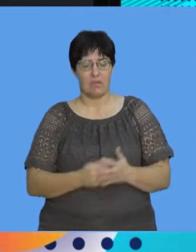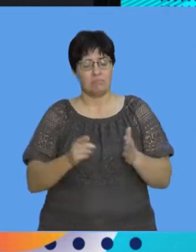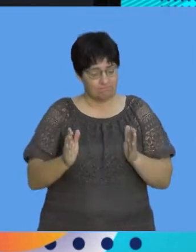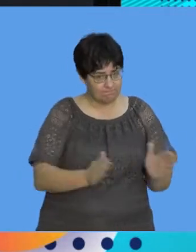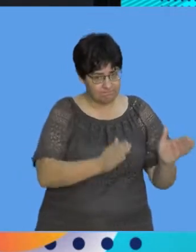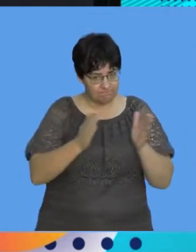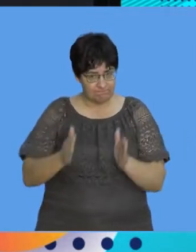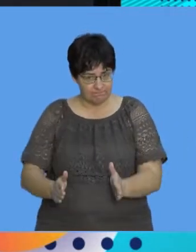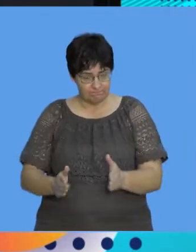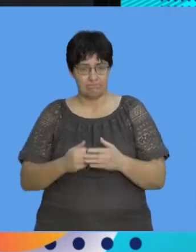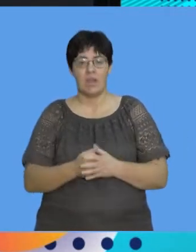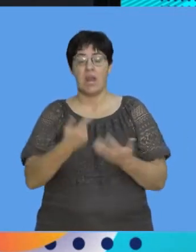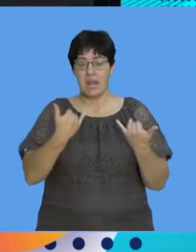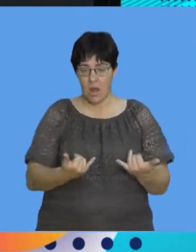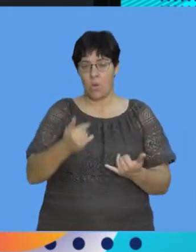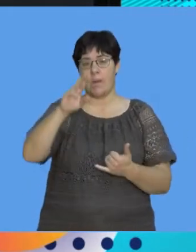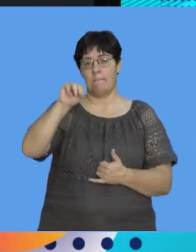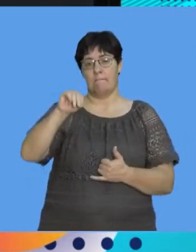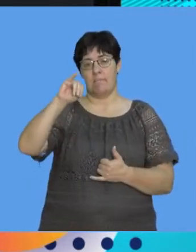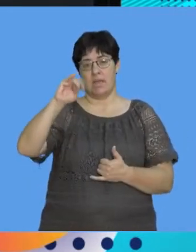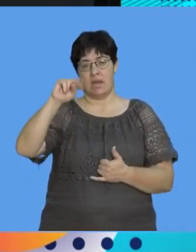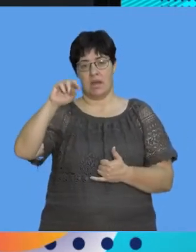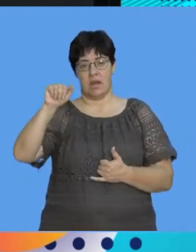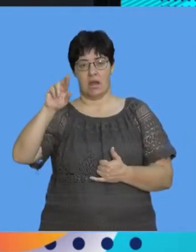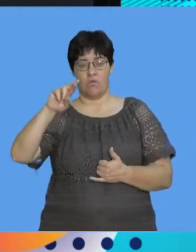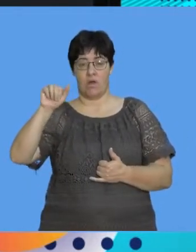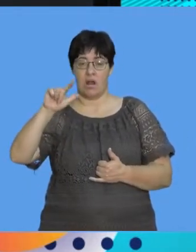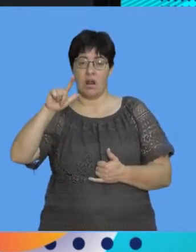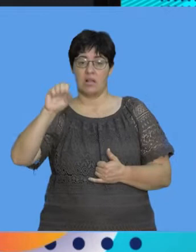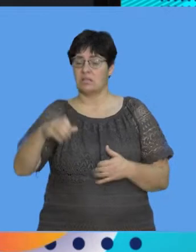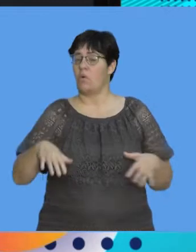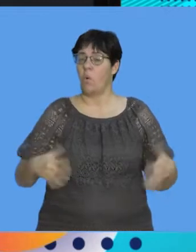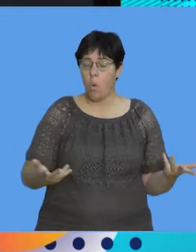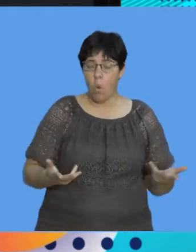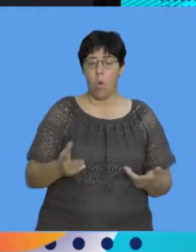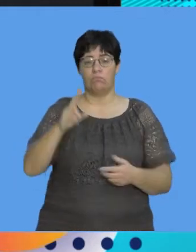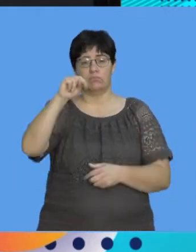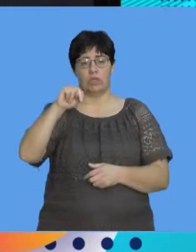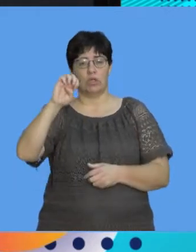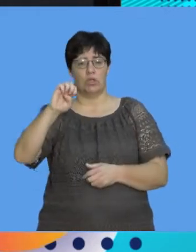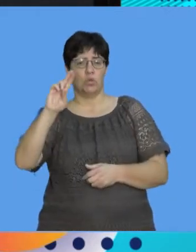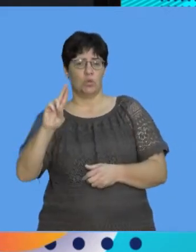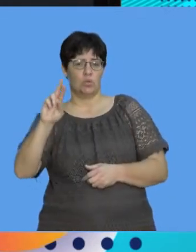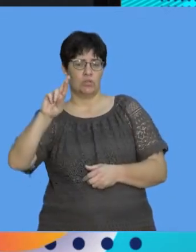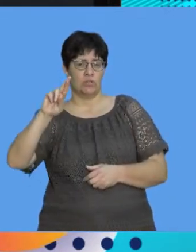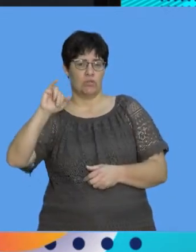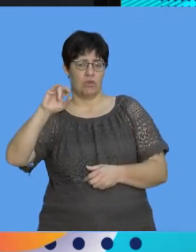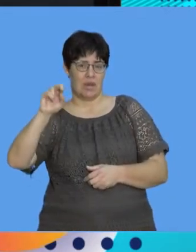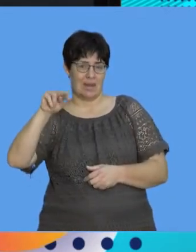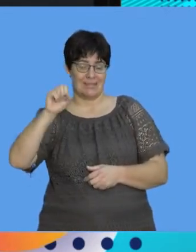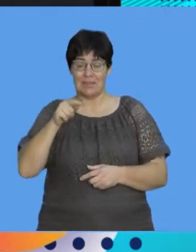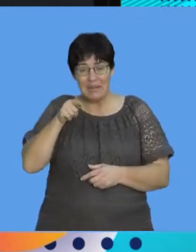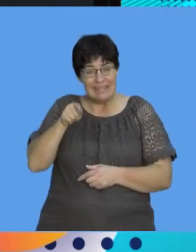concentrate on is the next section of work is called minerals. Right, lots of you might use the word nutrients. What it